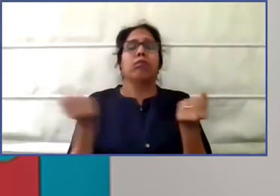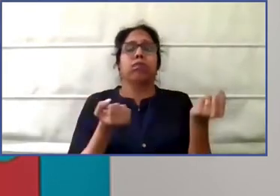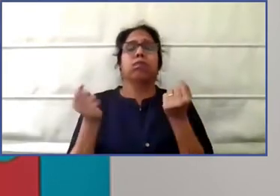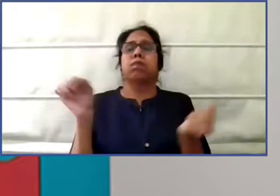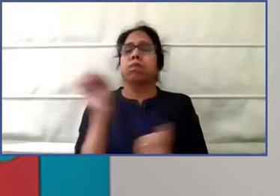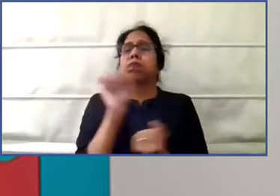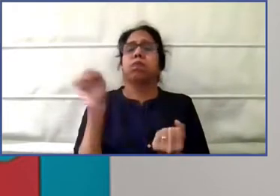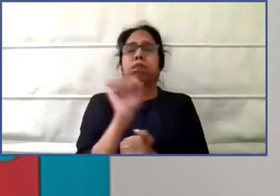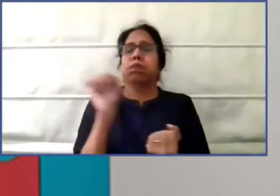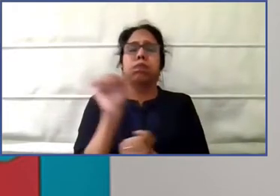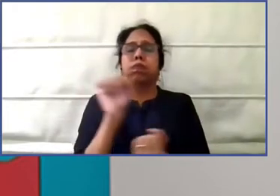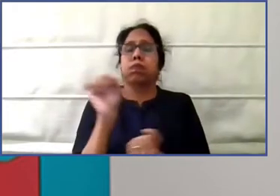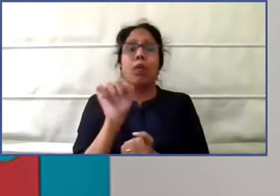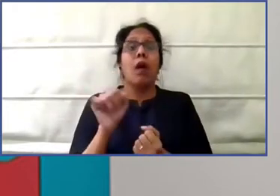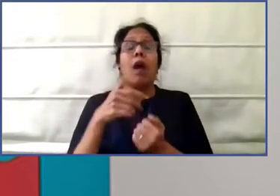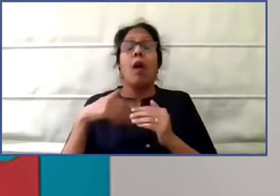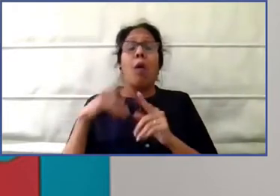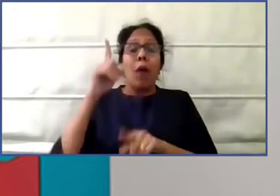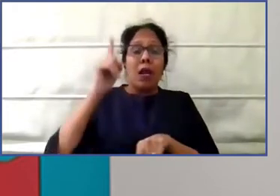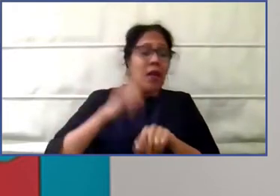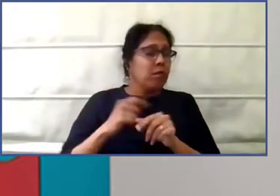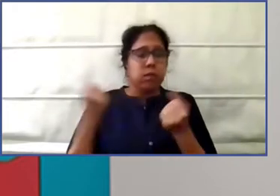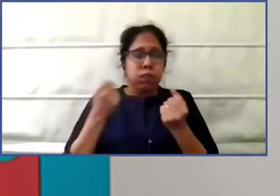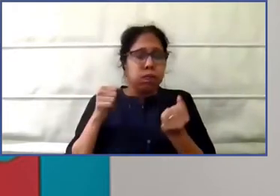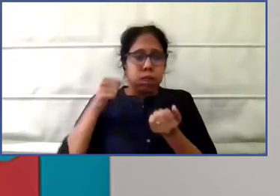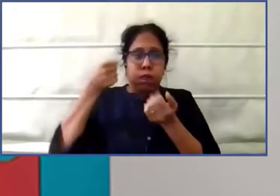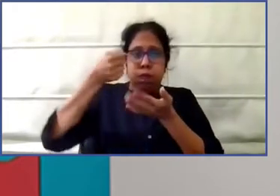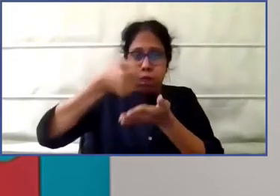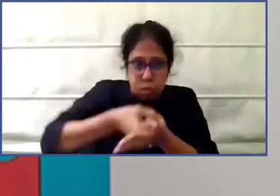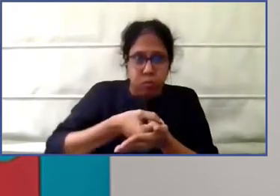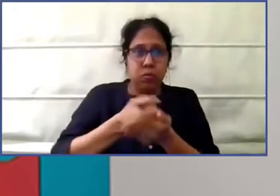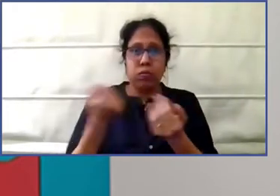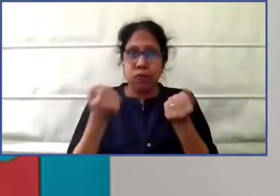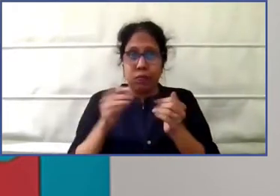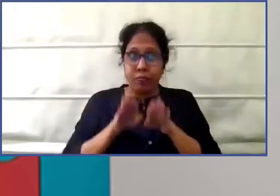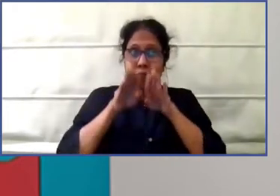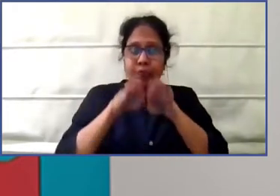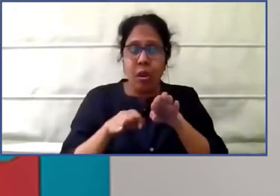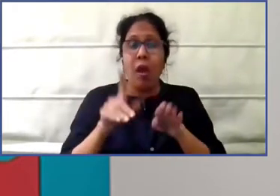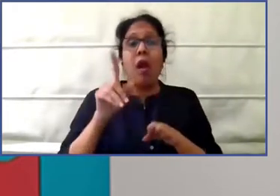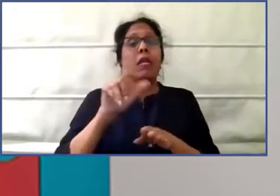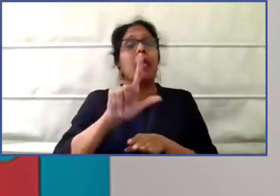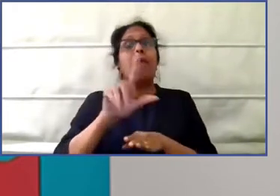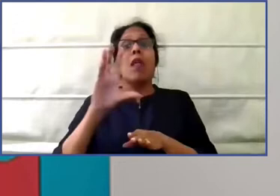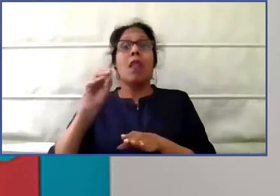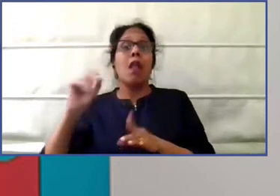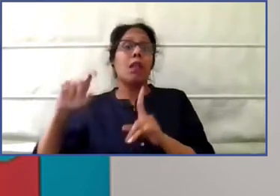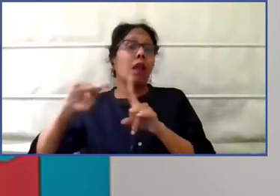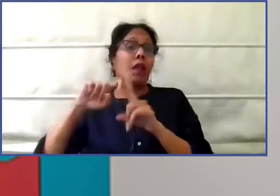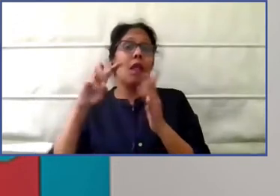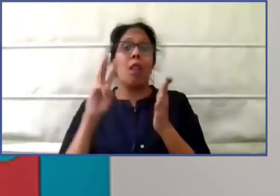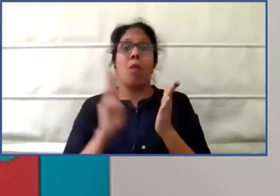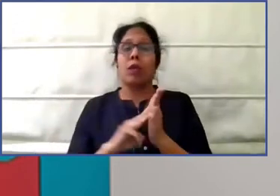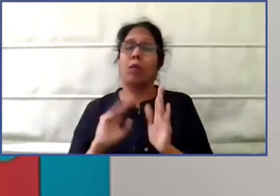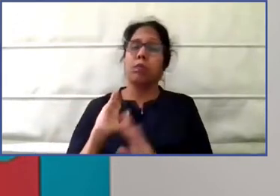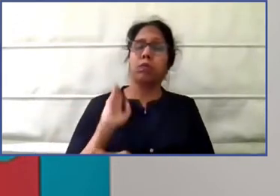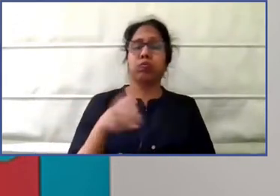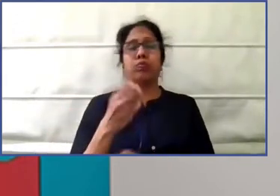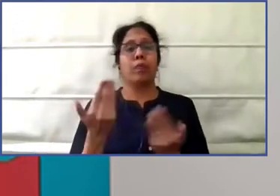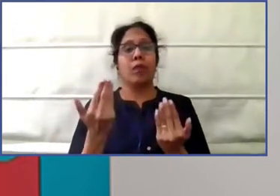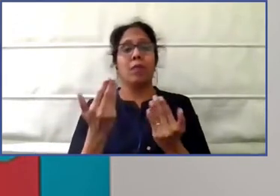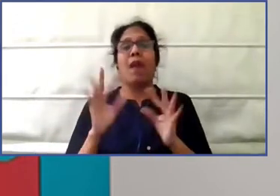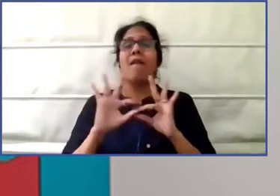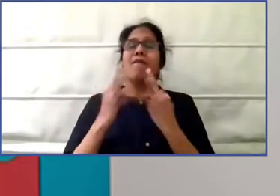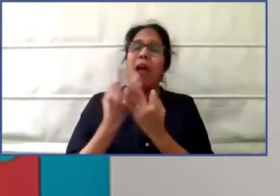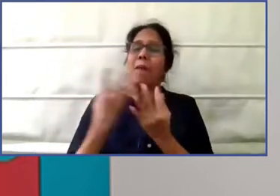stretch. The tables started turning really now, and in a pleasant reversal of roles, I started taking my family out for